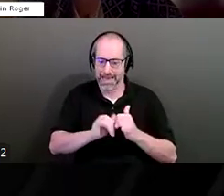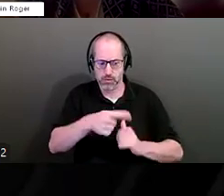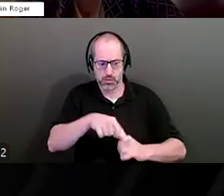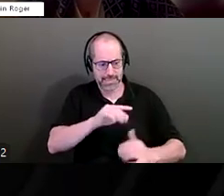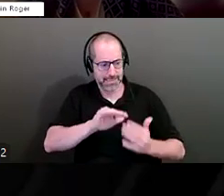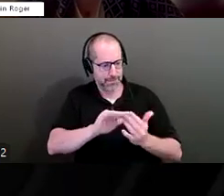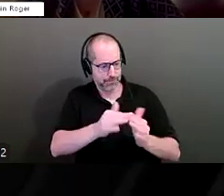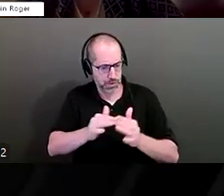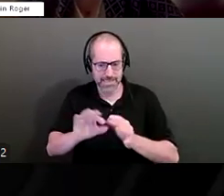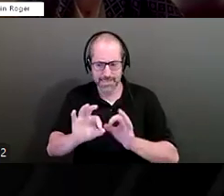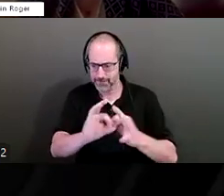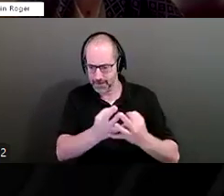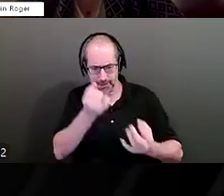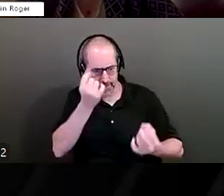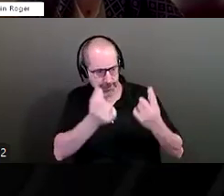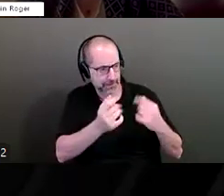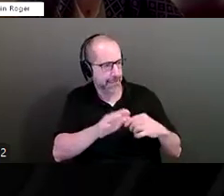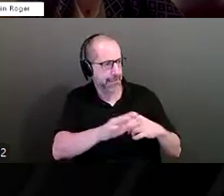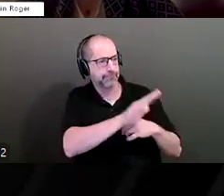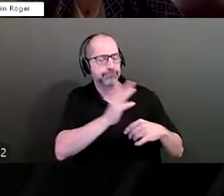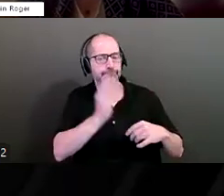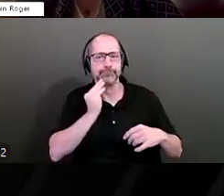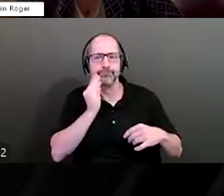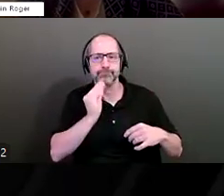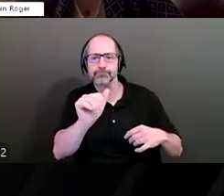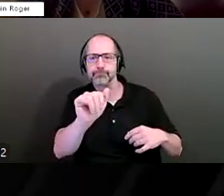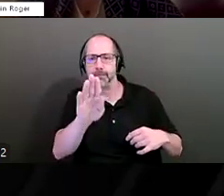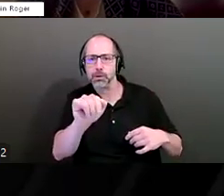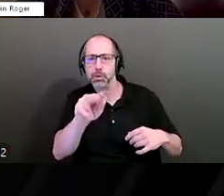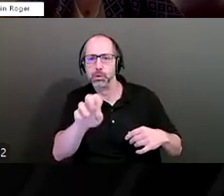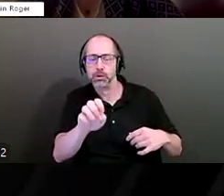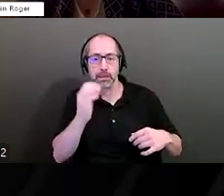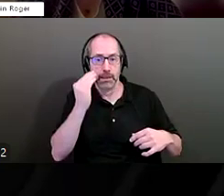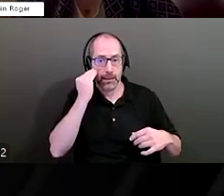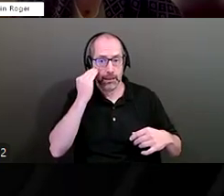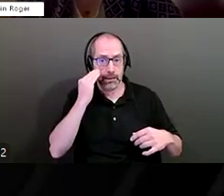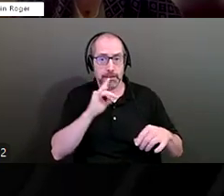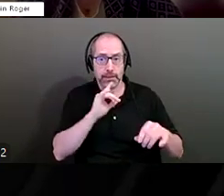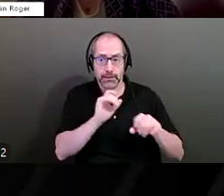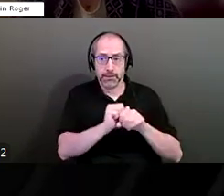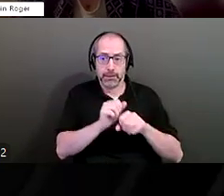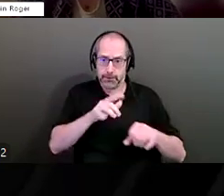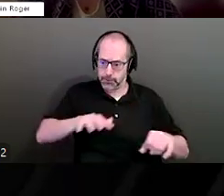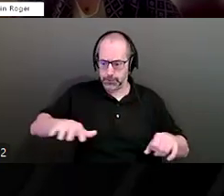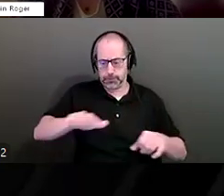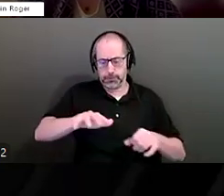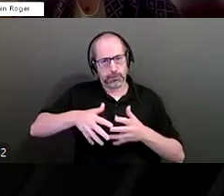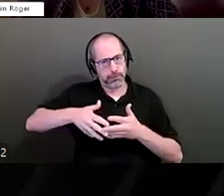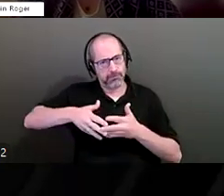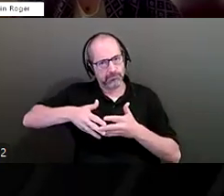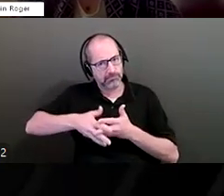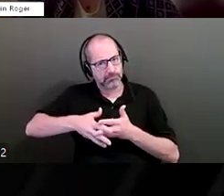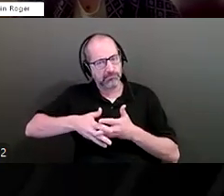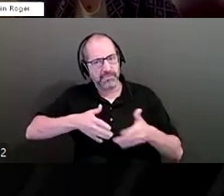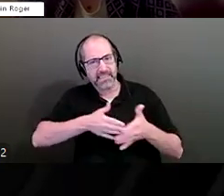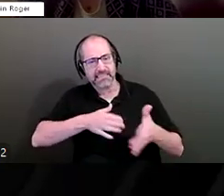of older adults. And we know that a deeply endemic ageism plays a part in how